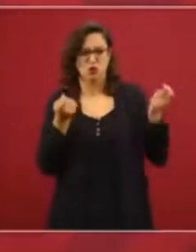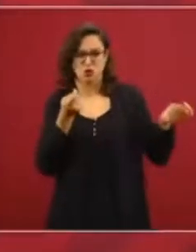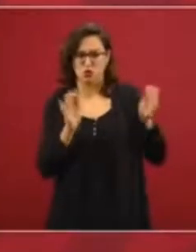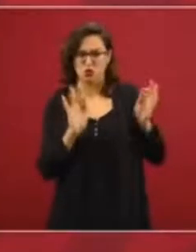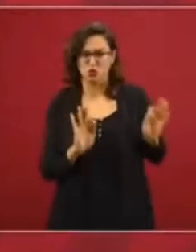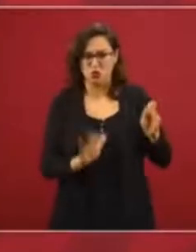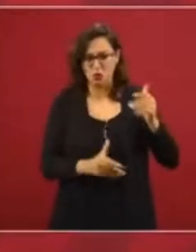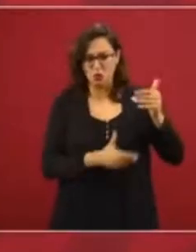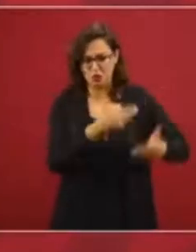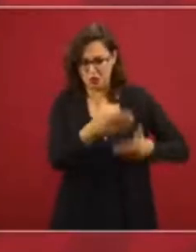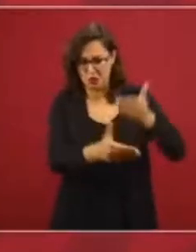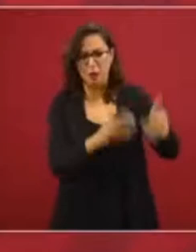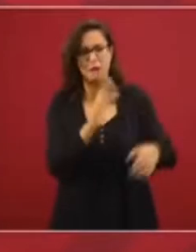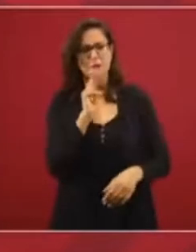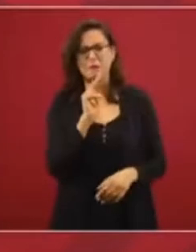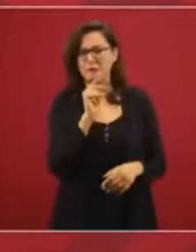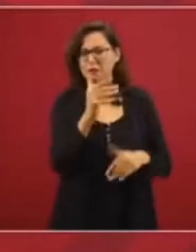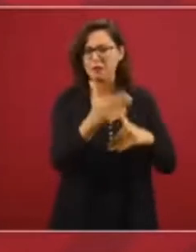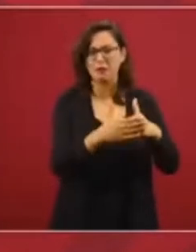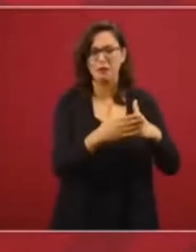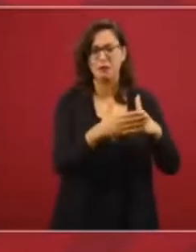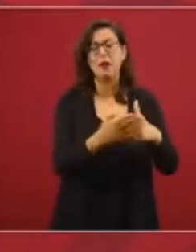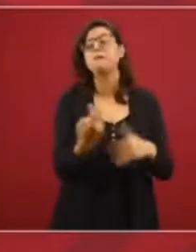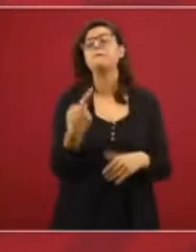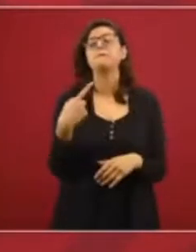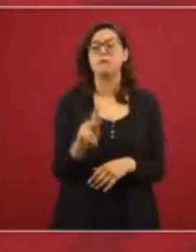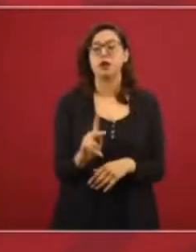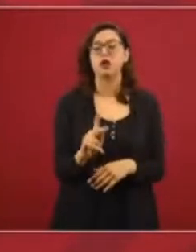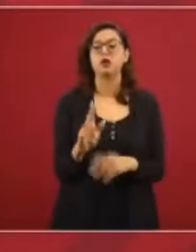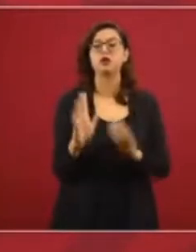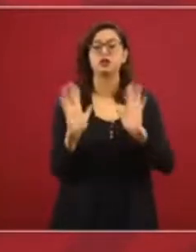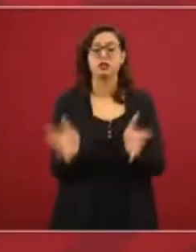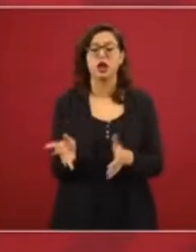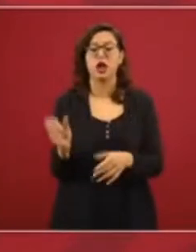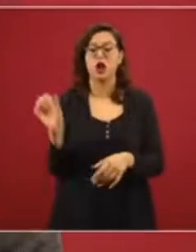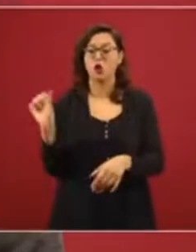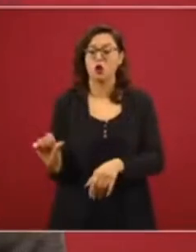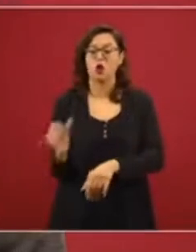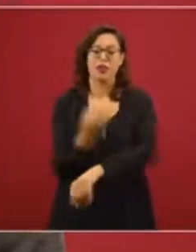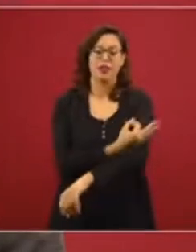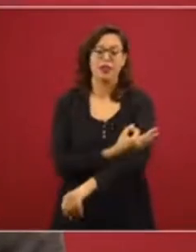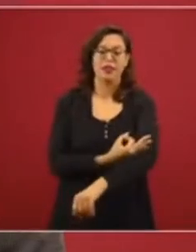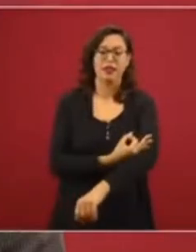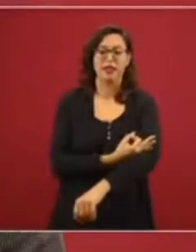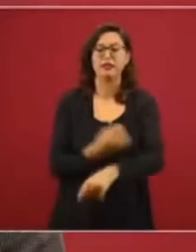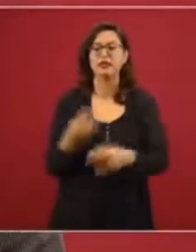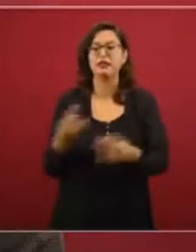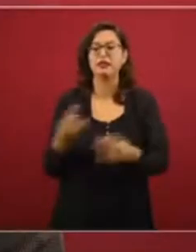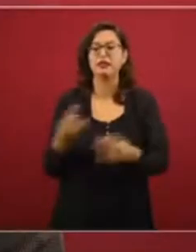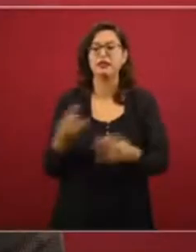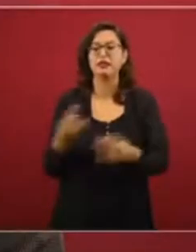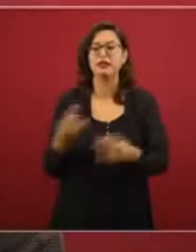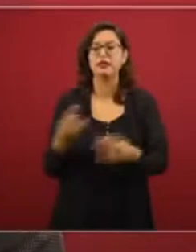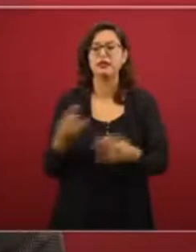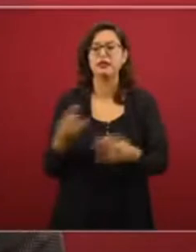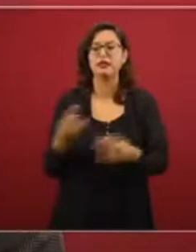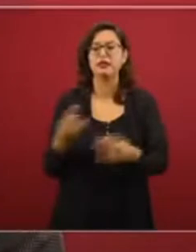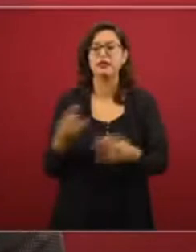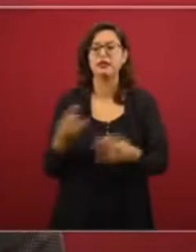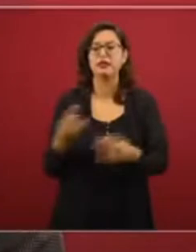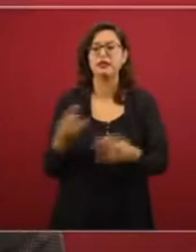presentación que planteamos hacerle en la tarde, vamos a tener un relato del sistema de salud. And in